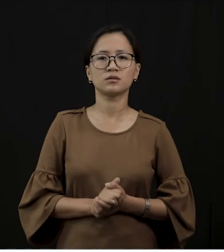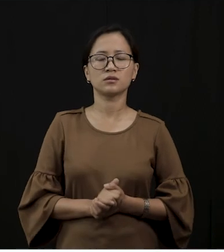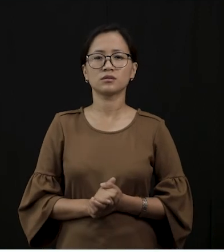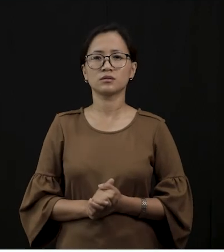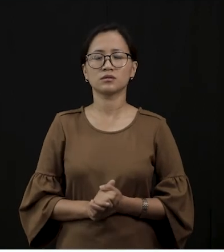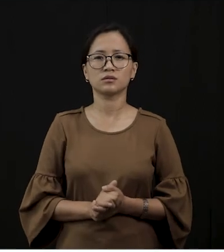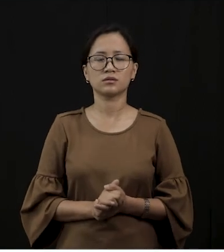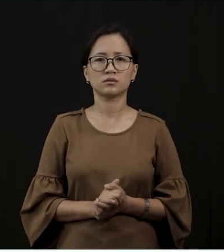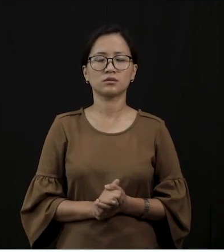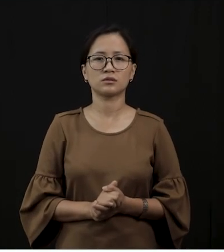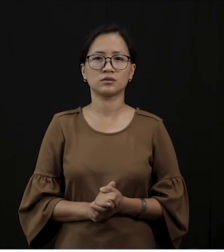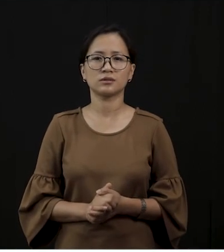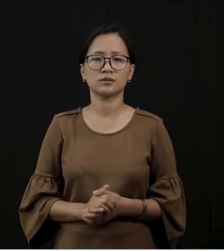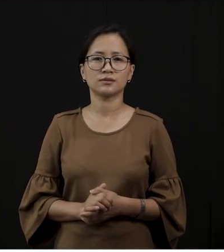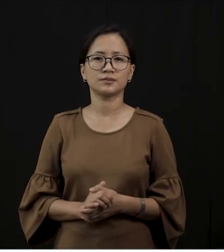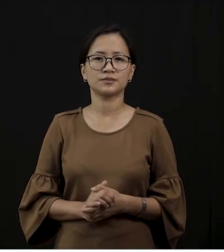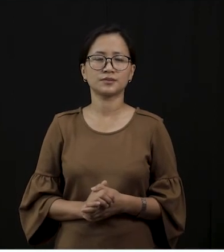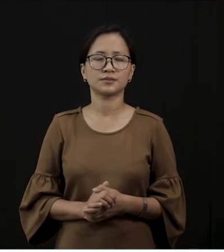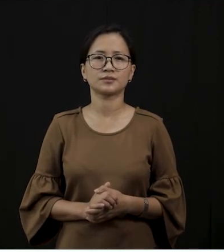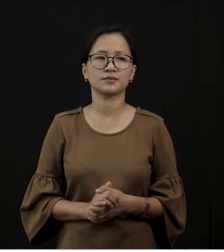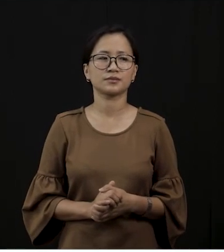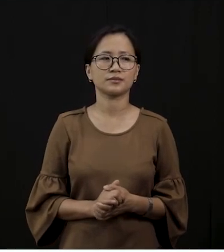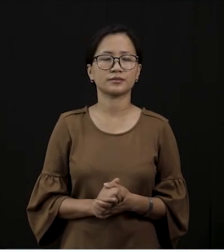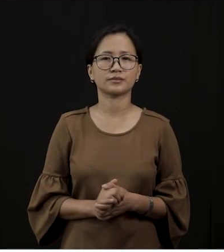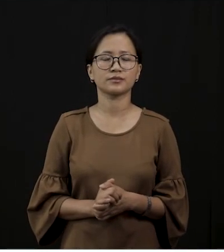October and December. Then